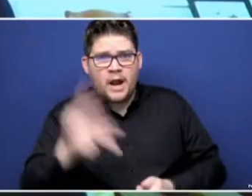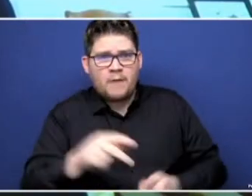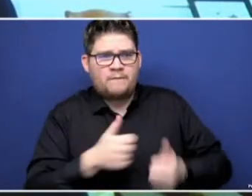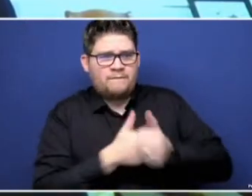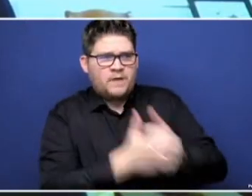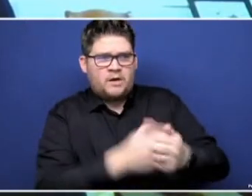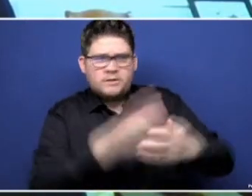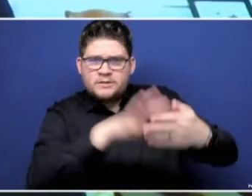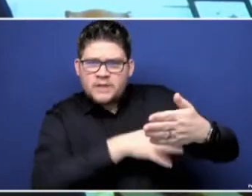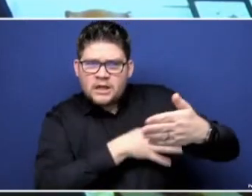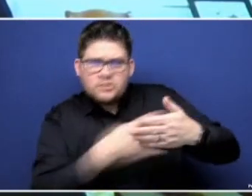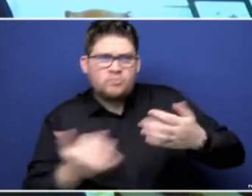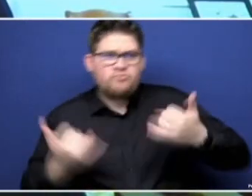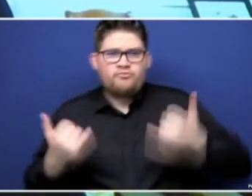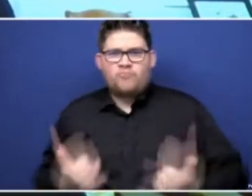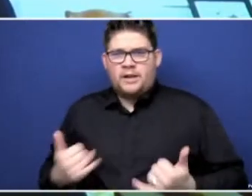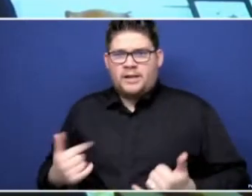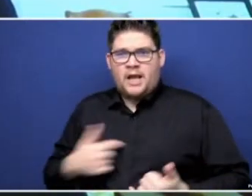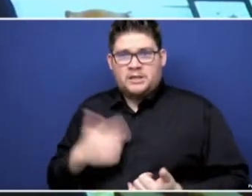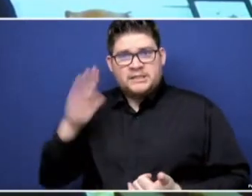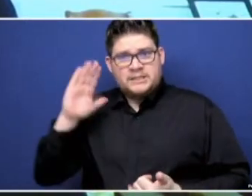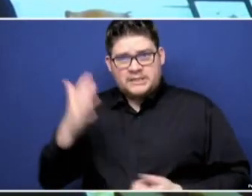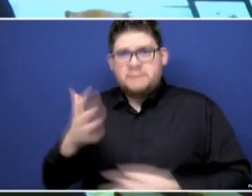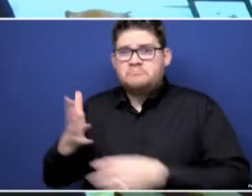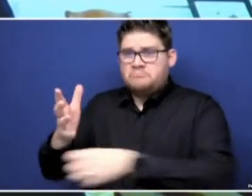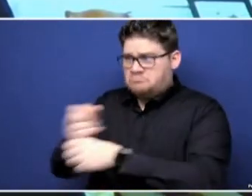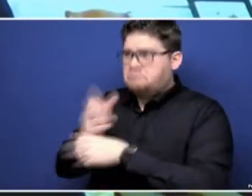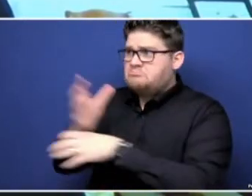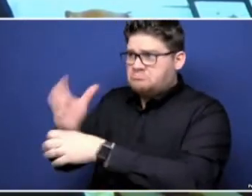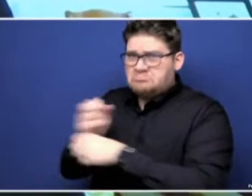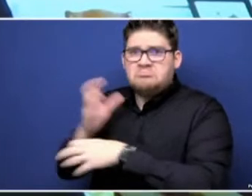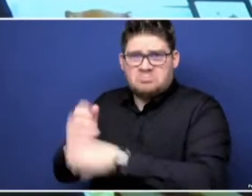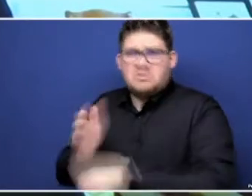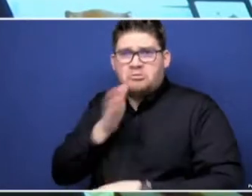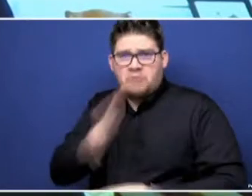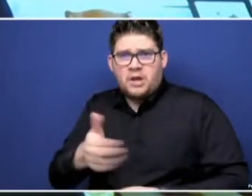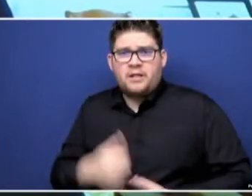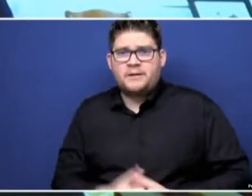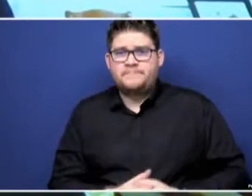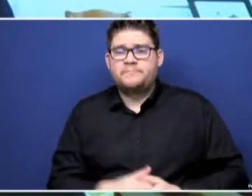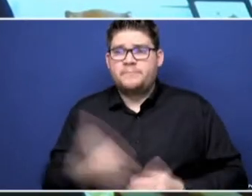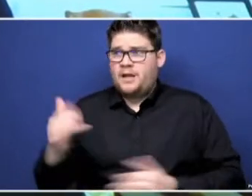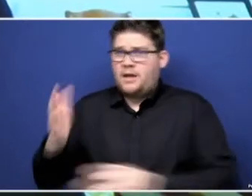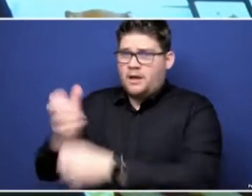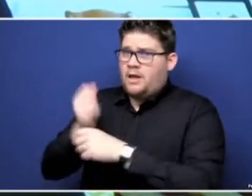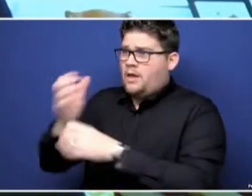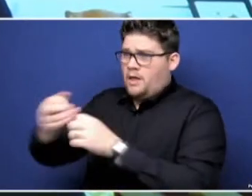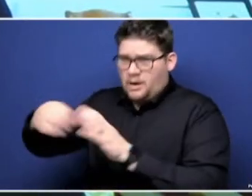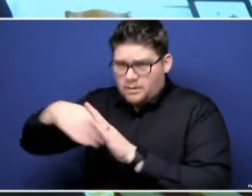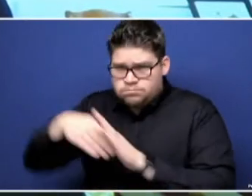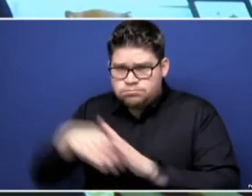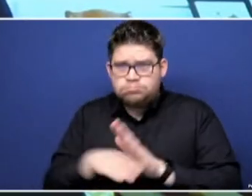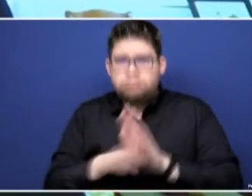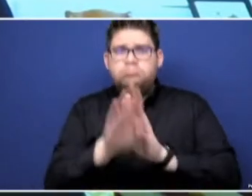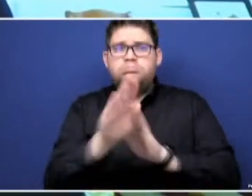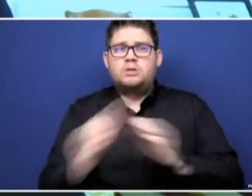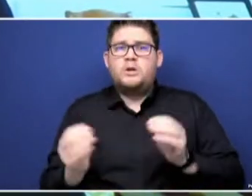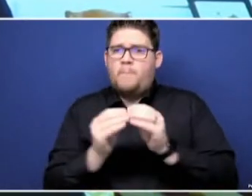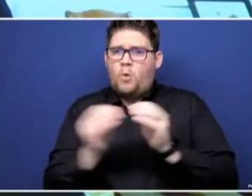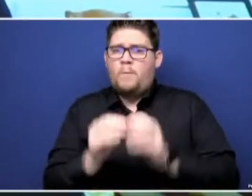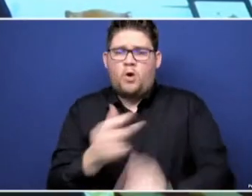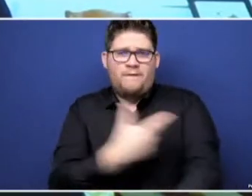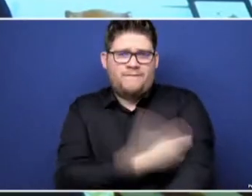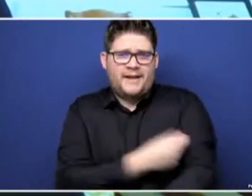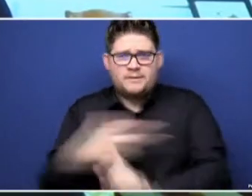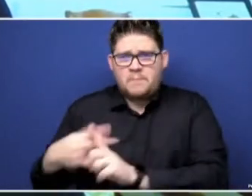communities. And on, you know, in our big urban areas, we have very large clinics that are moving people through. We